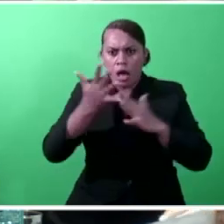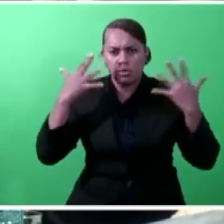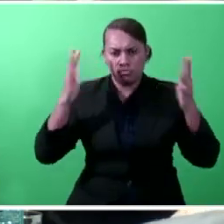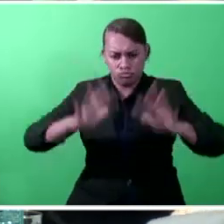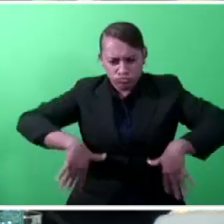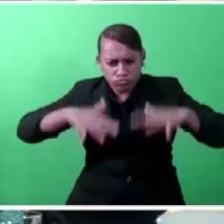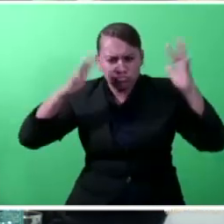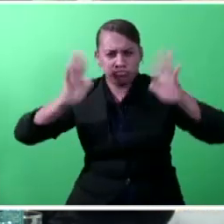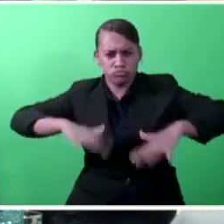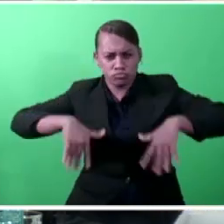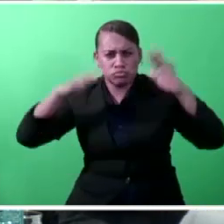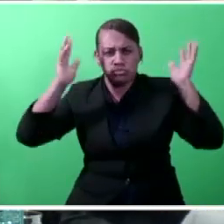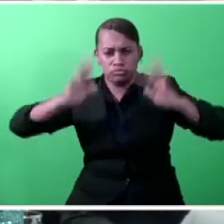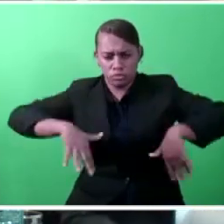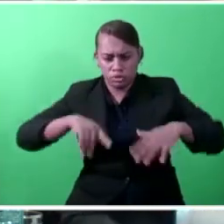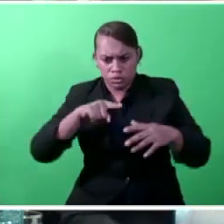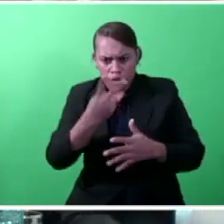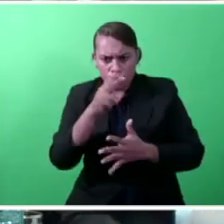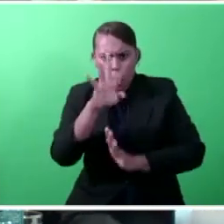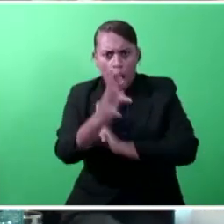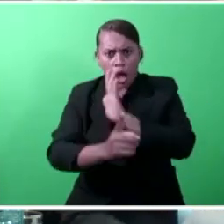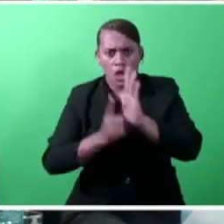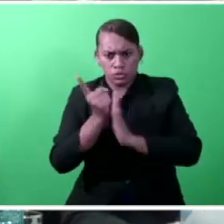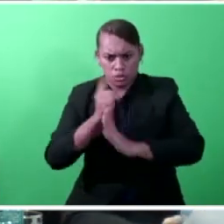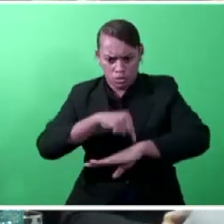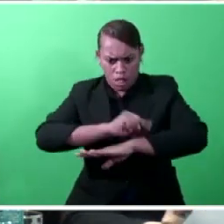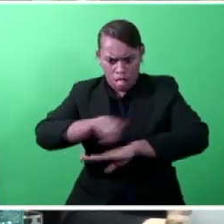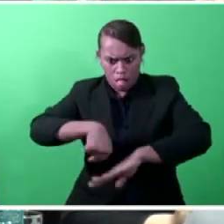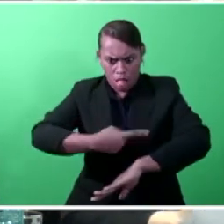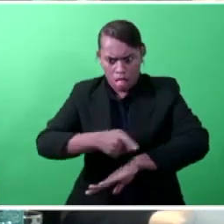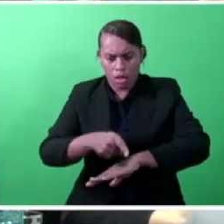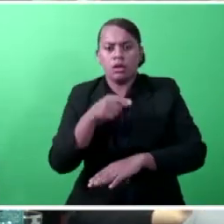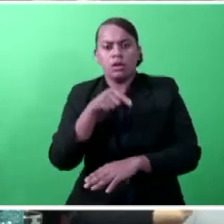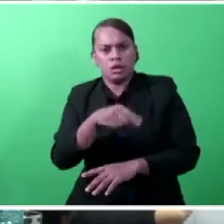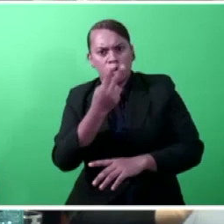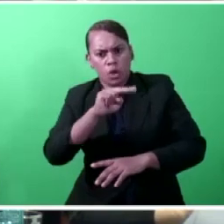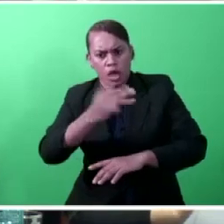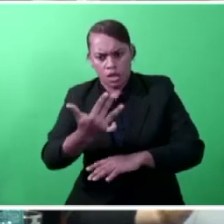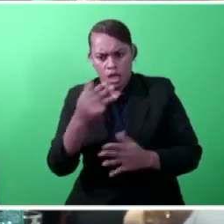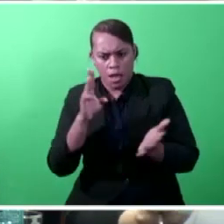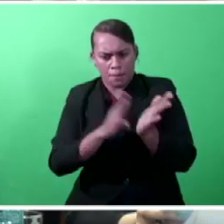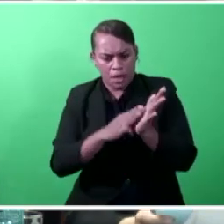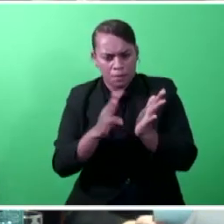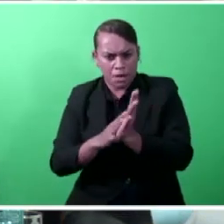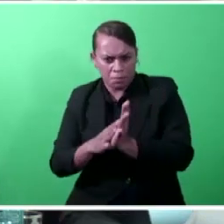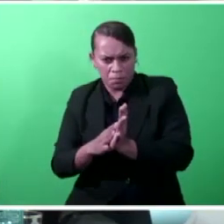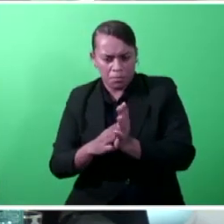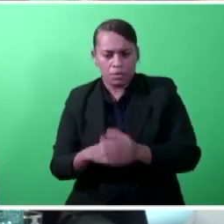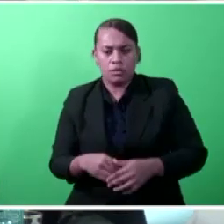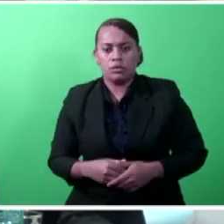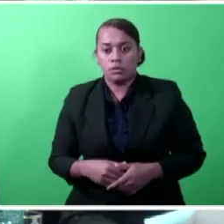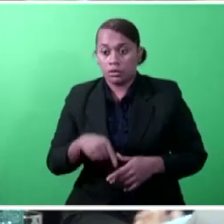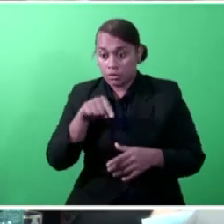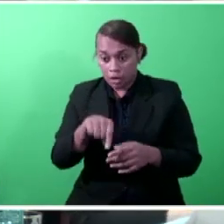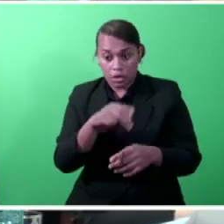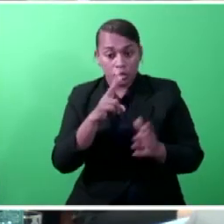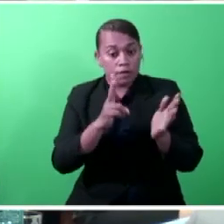of 329 millimeters in Nandarewatu on the 27th of December. Vunisea